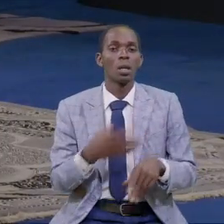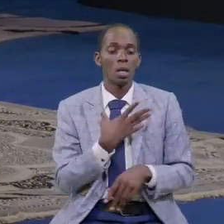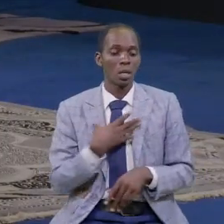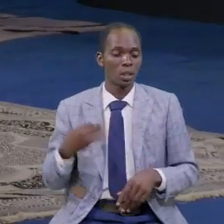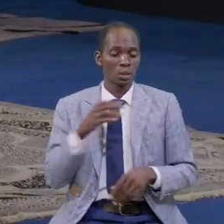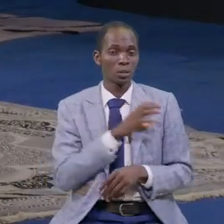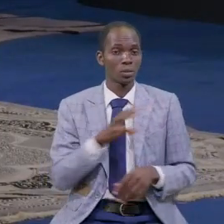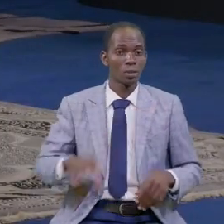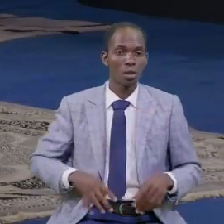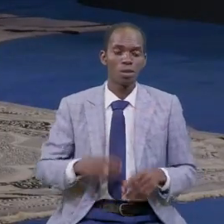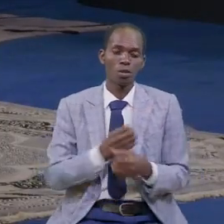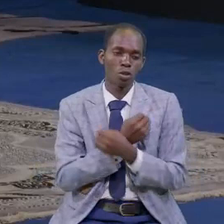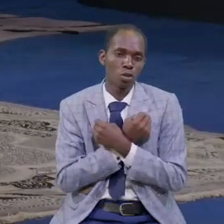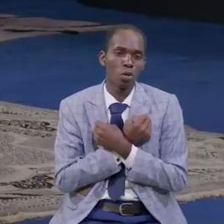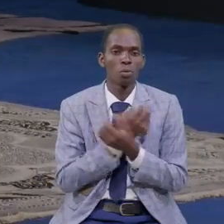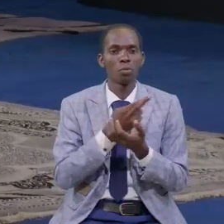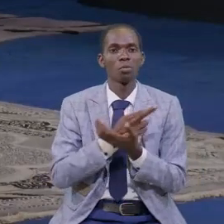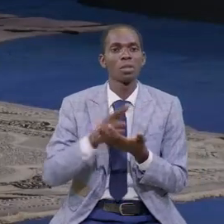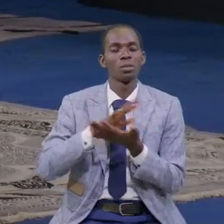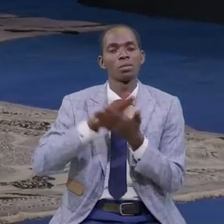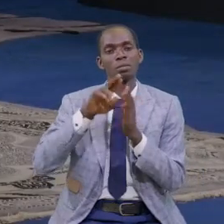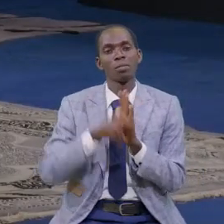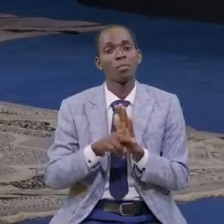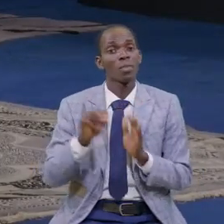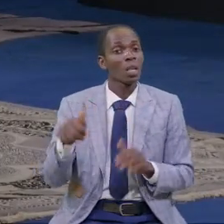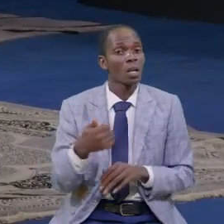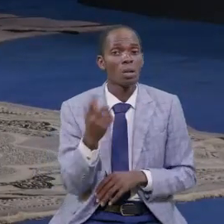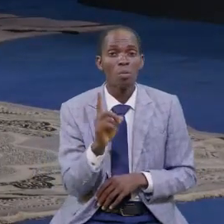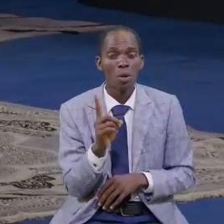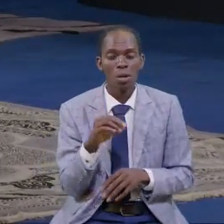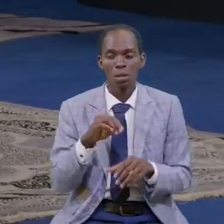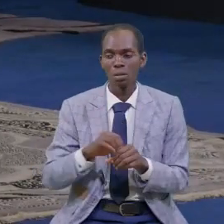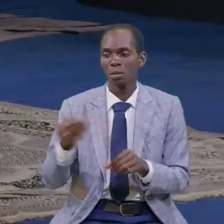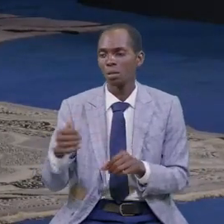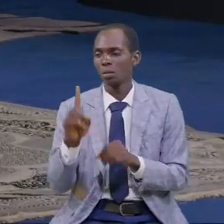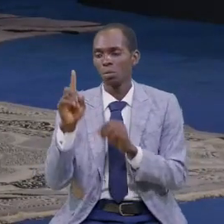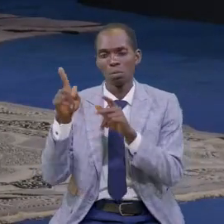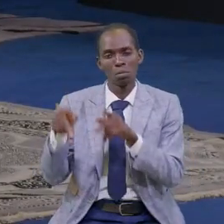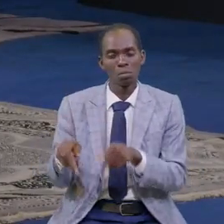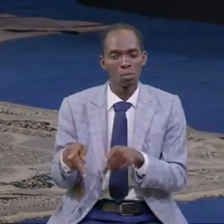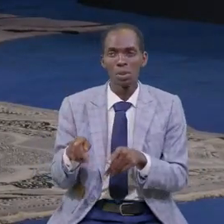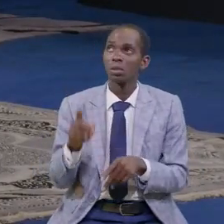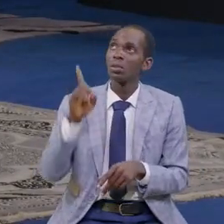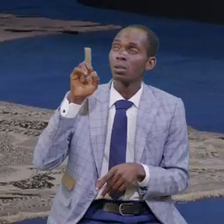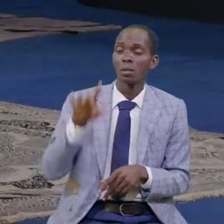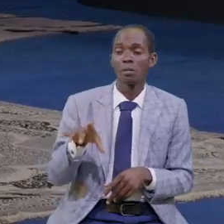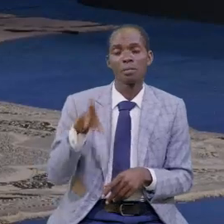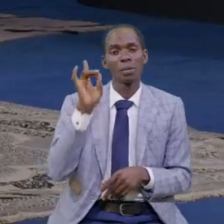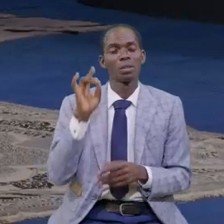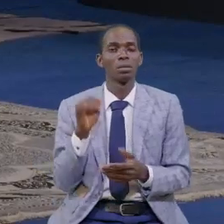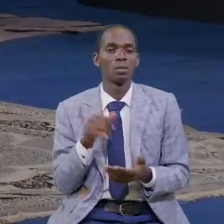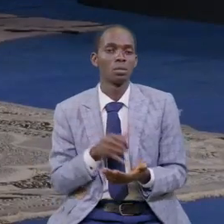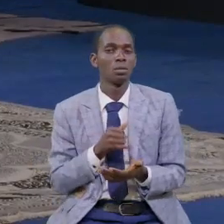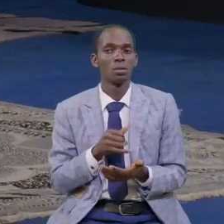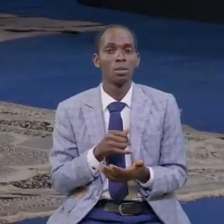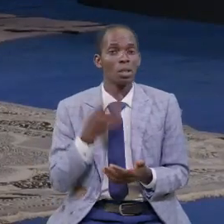loves righteousness anywhere, in anyone, it's found. And Jesus hates